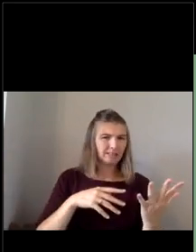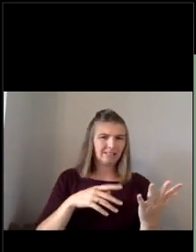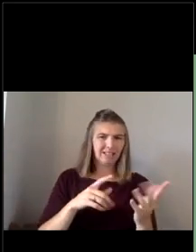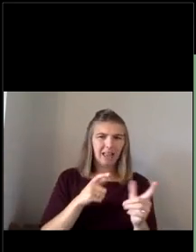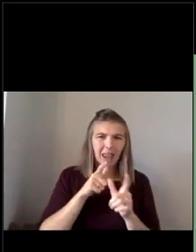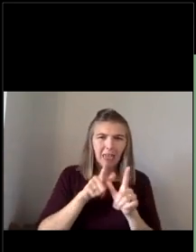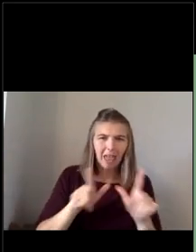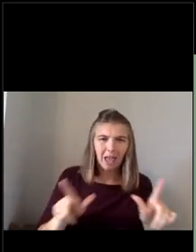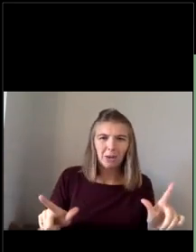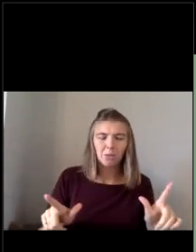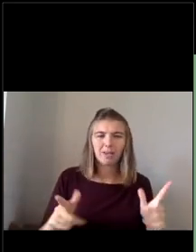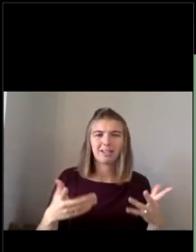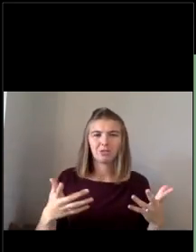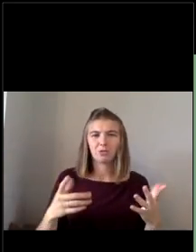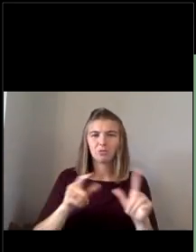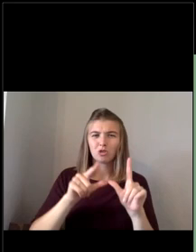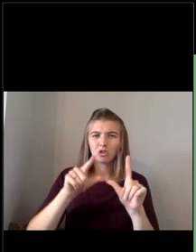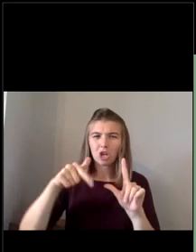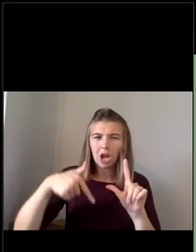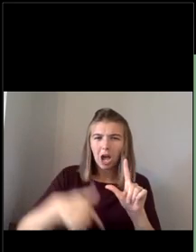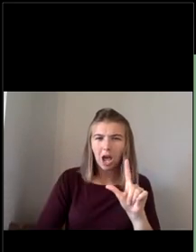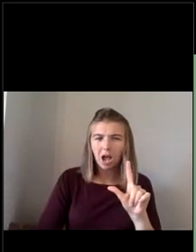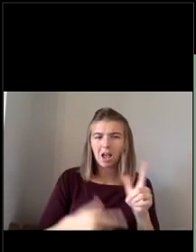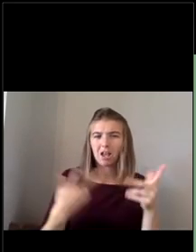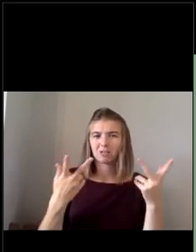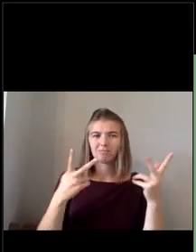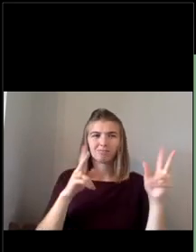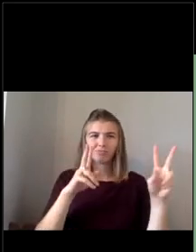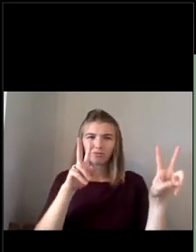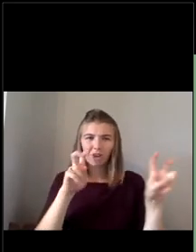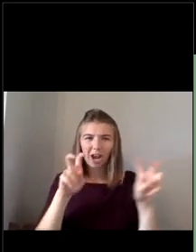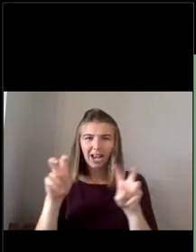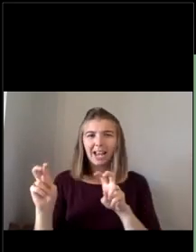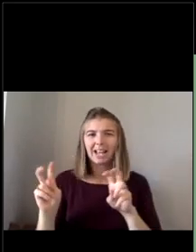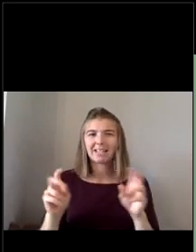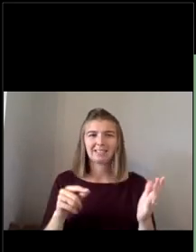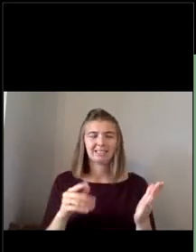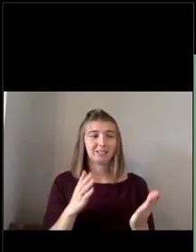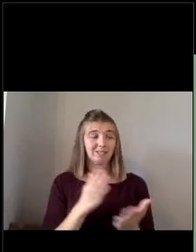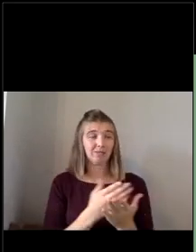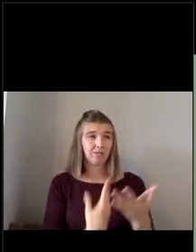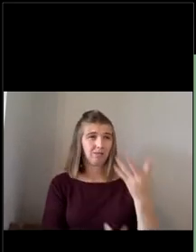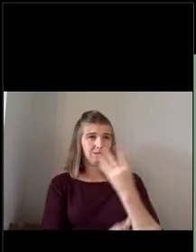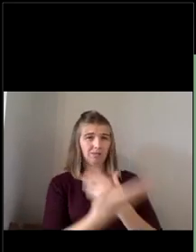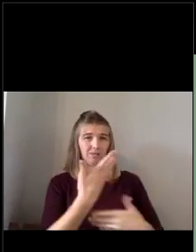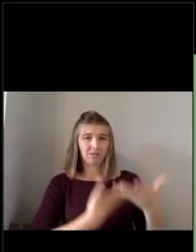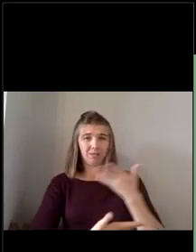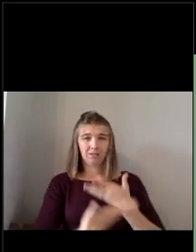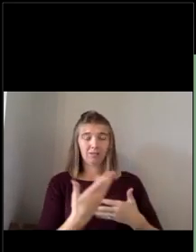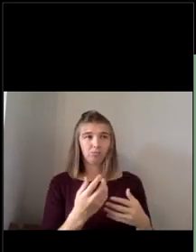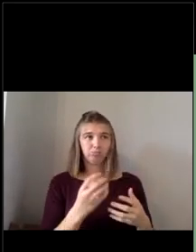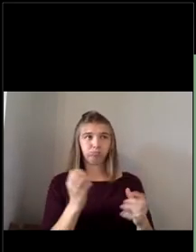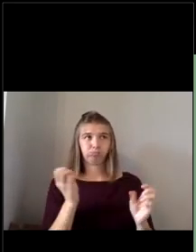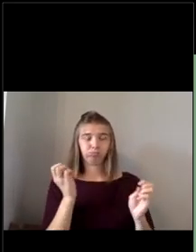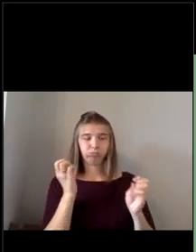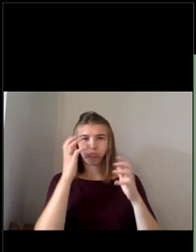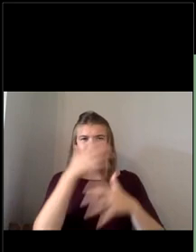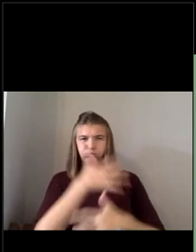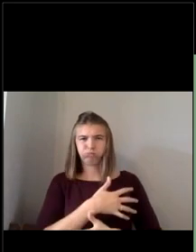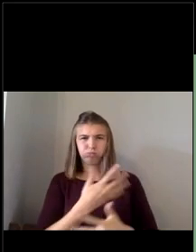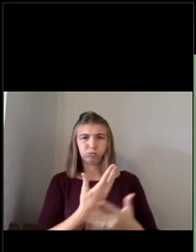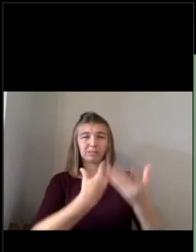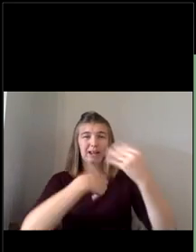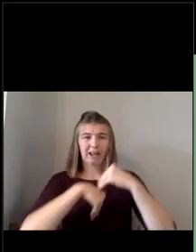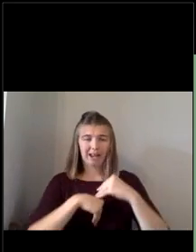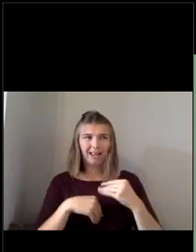that are used by instructors and or their peers. And such isolation can cause them to really